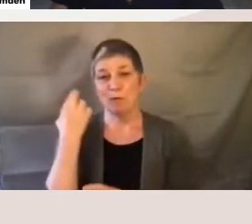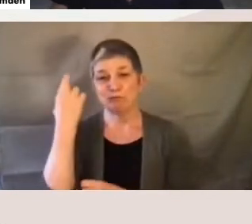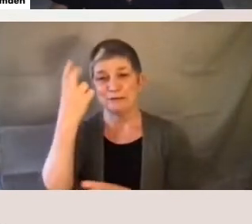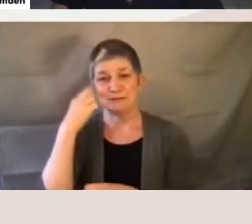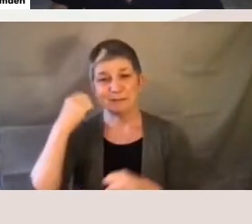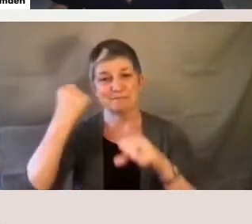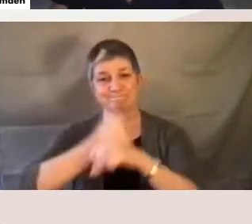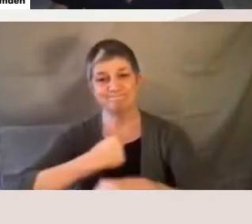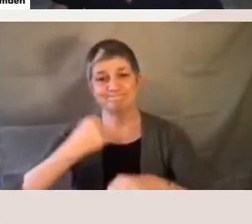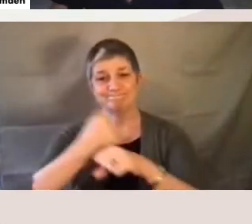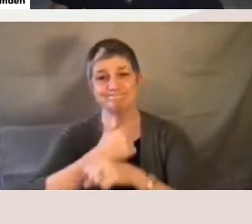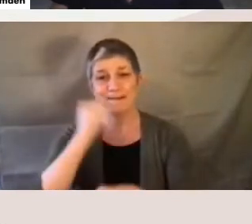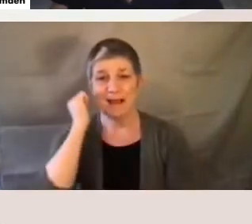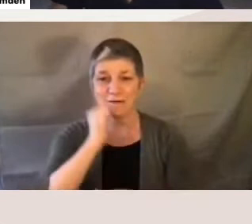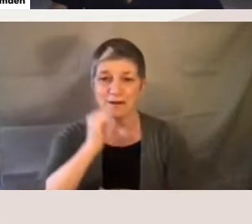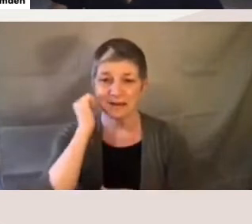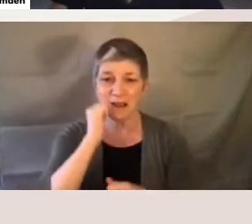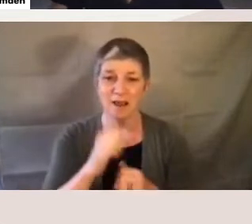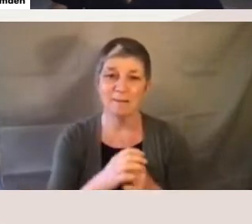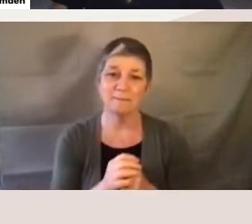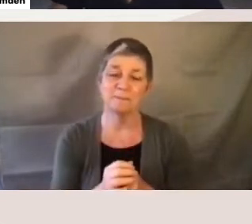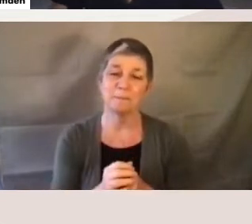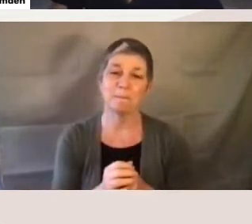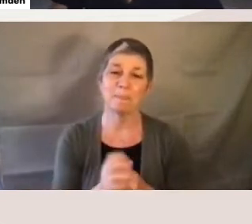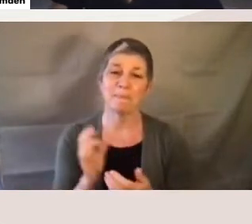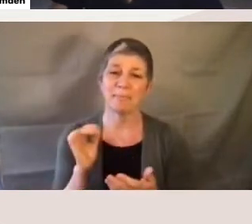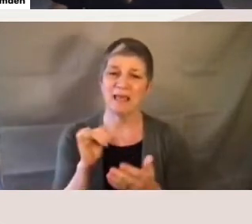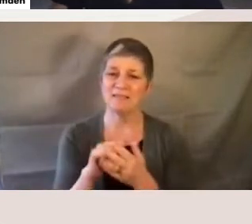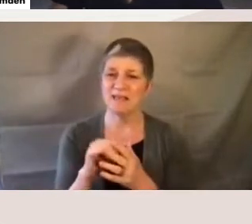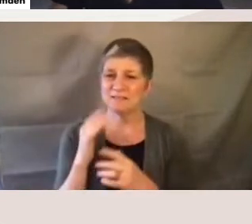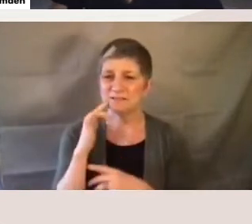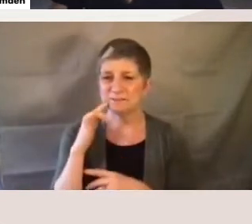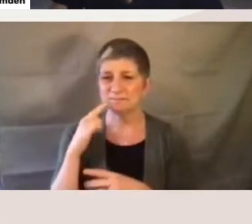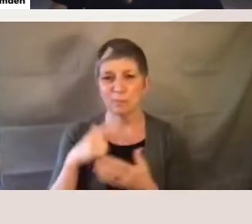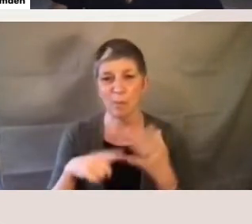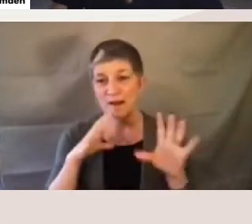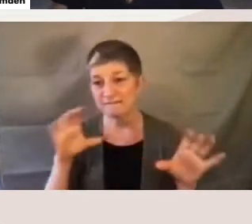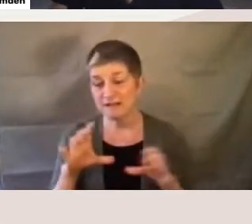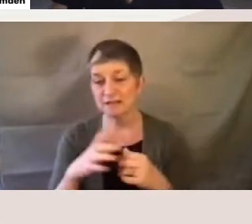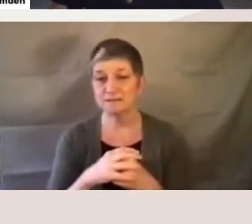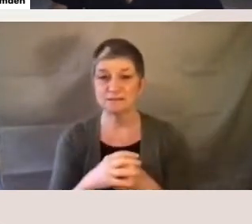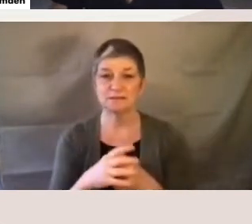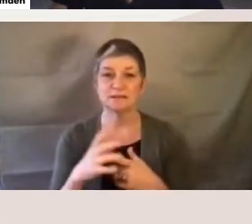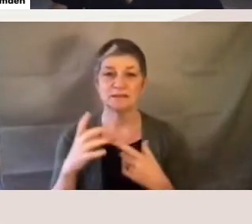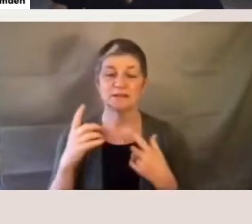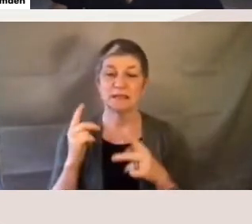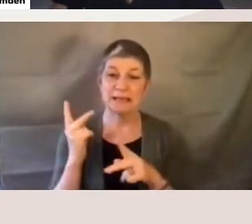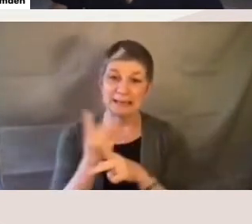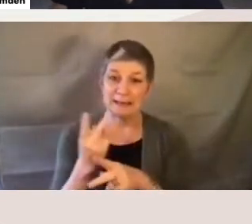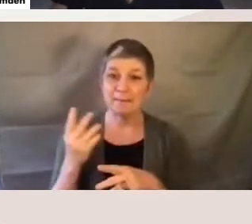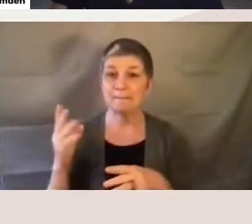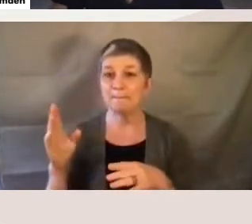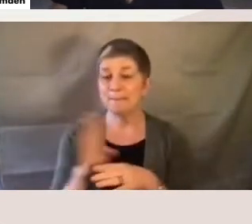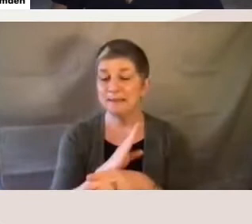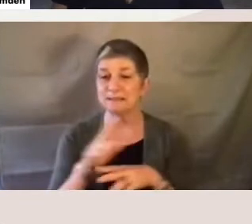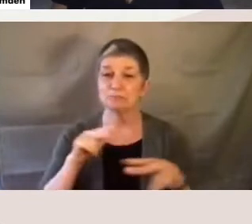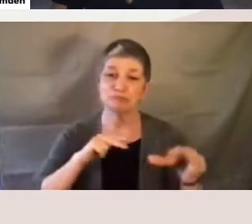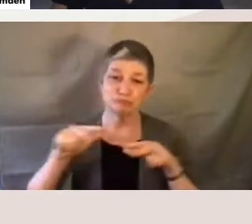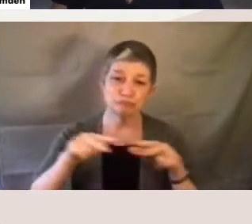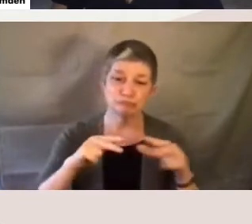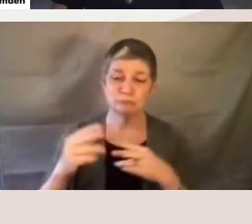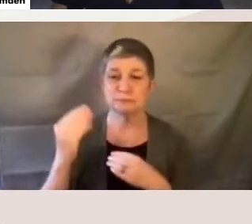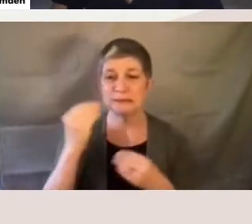every day. So that's pretty much what I've done. I mean, just try to keep myself busy, walking, trying to eat